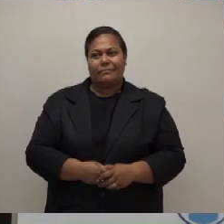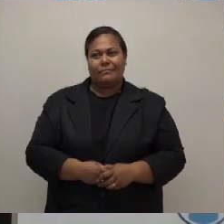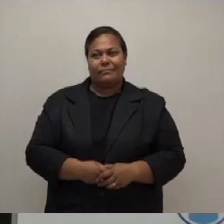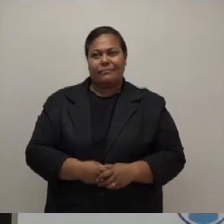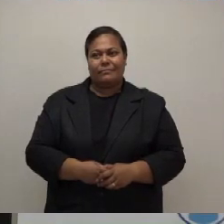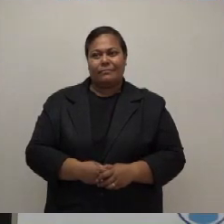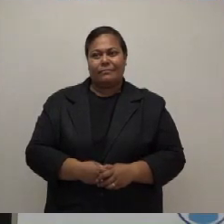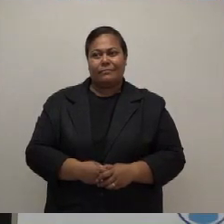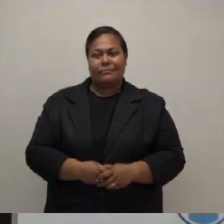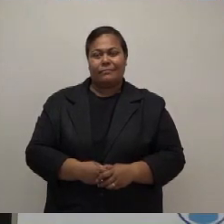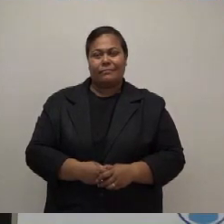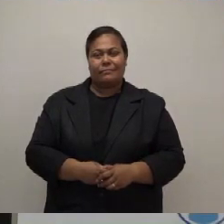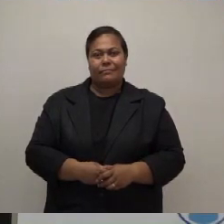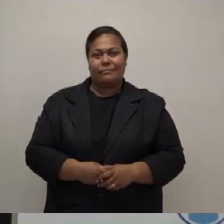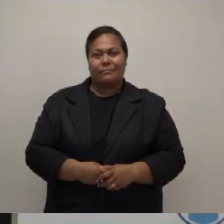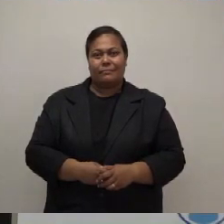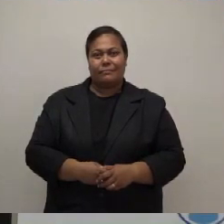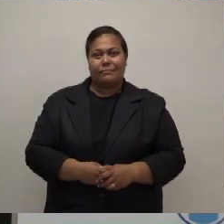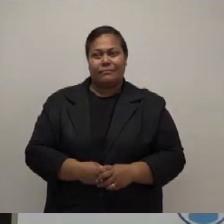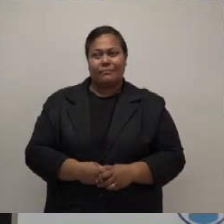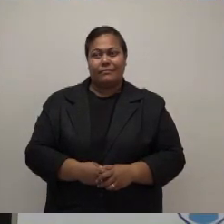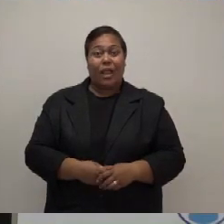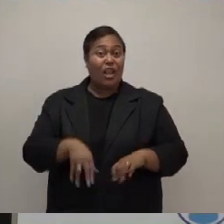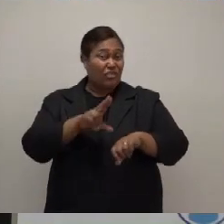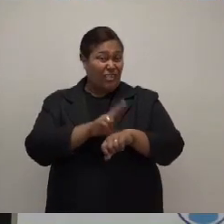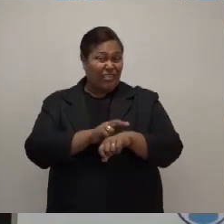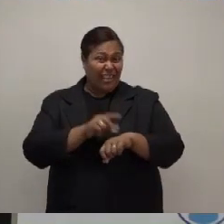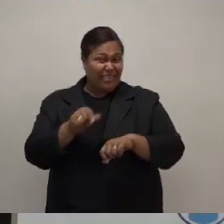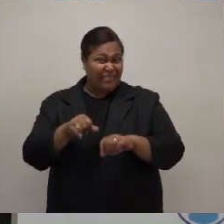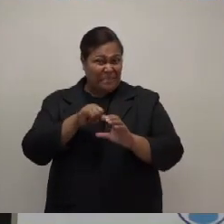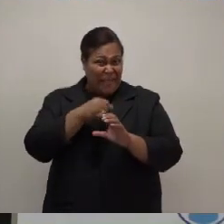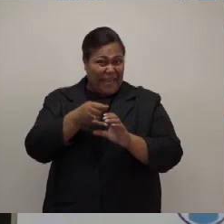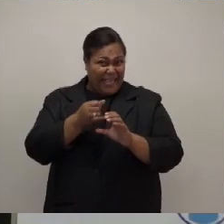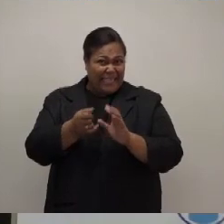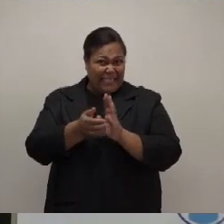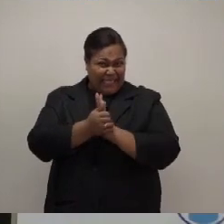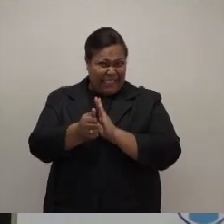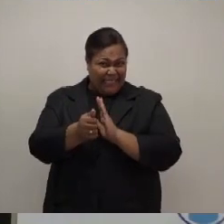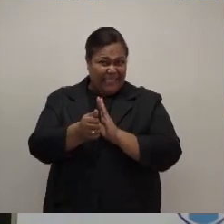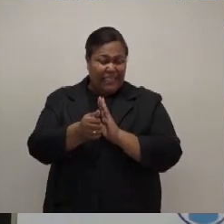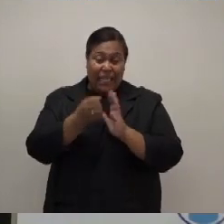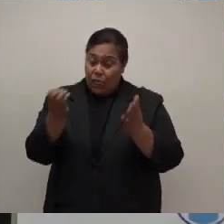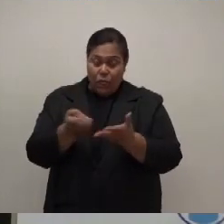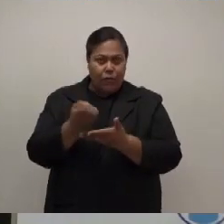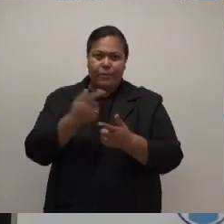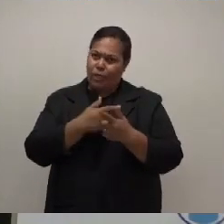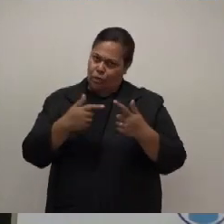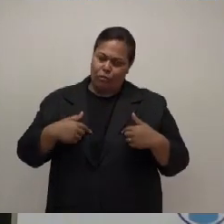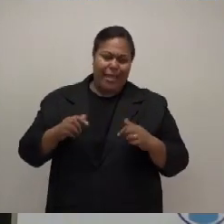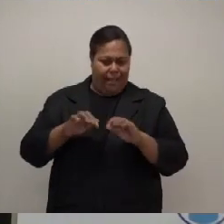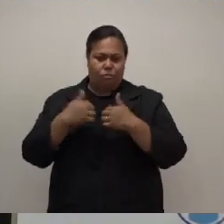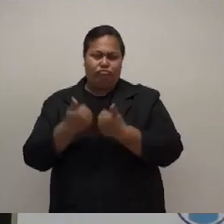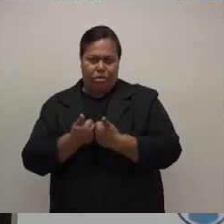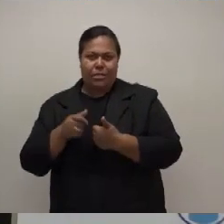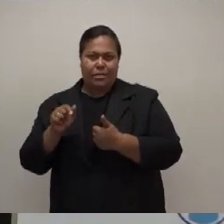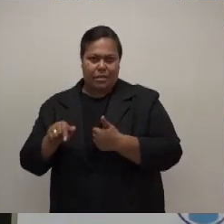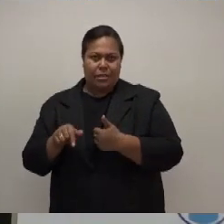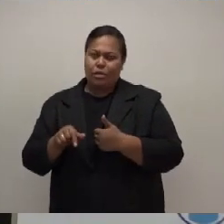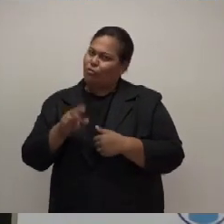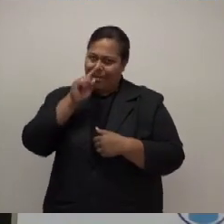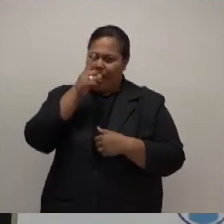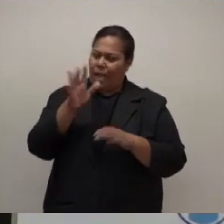Our medical experts and economists agree we can't risk the health and economic losses of keeping our borders shut